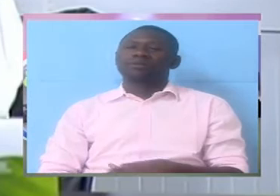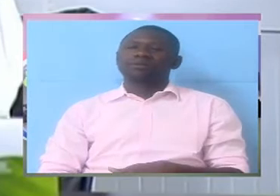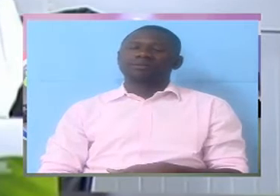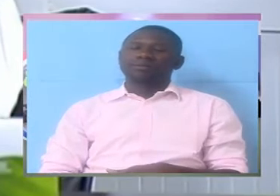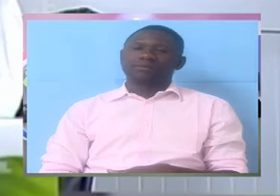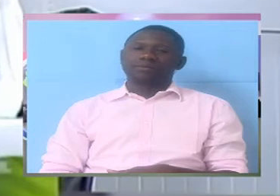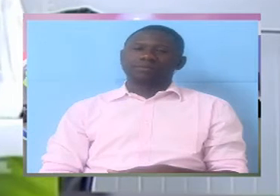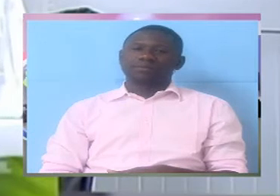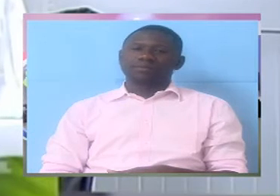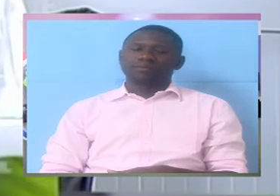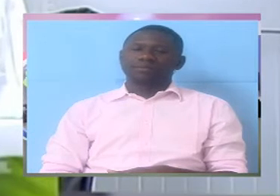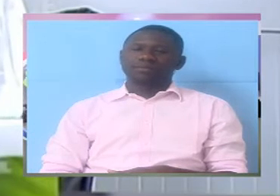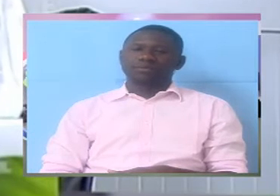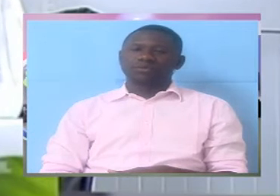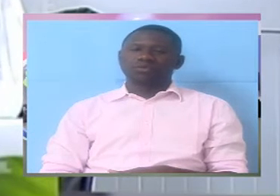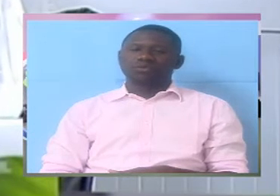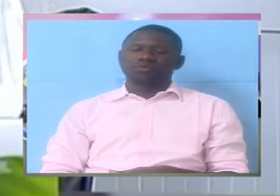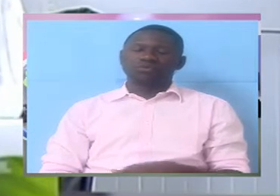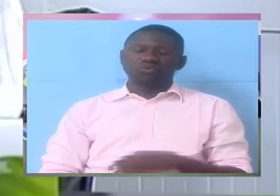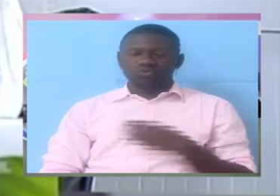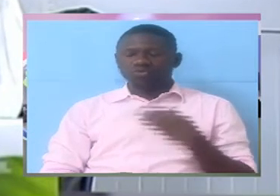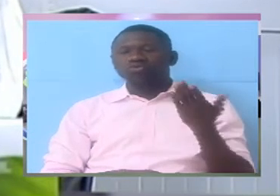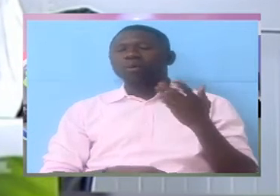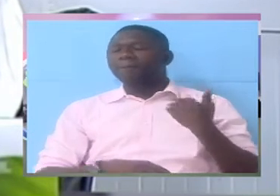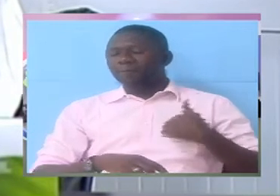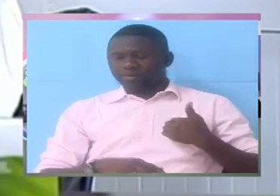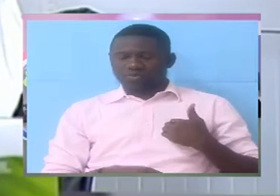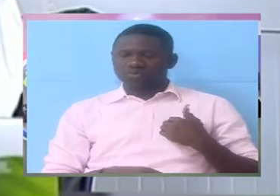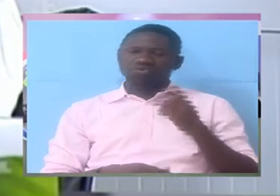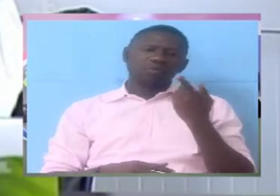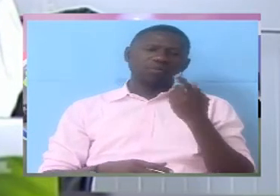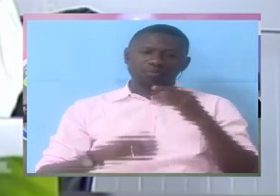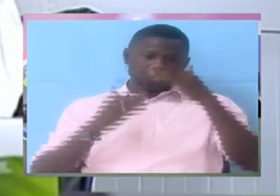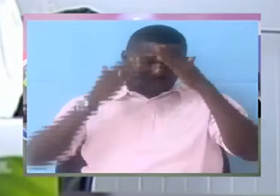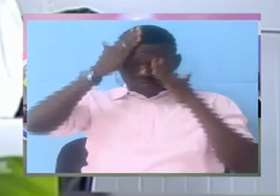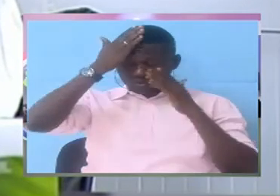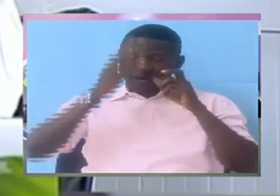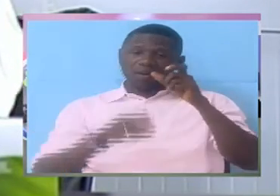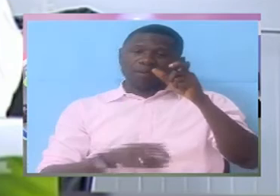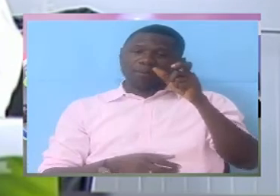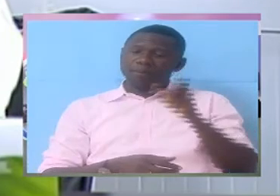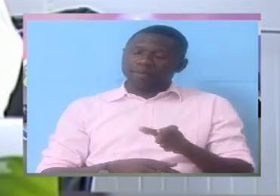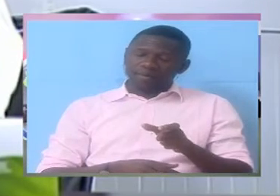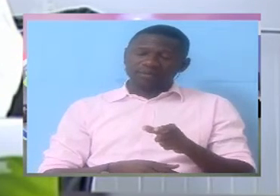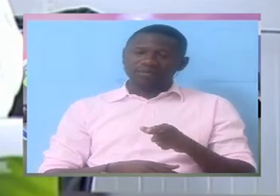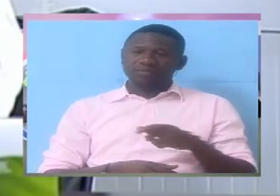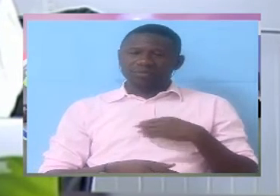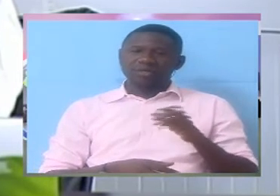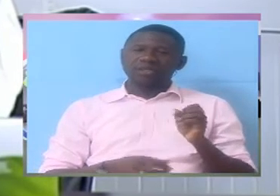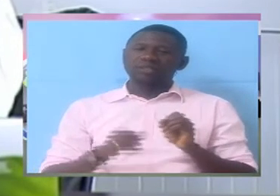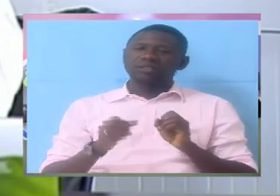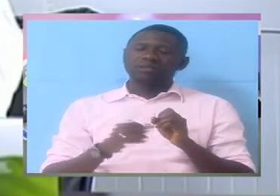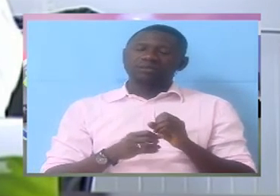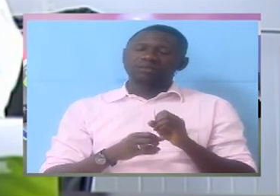Some people, some officers, were assigned to arrest some Nigerian